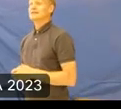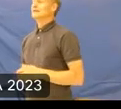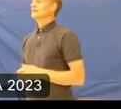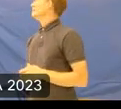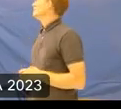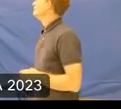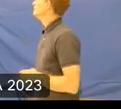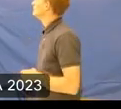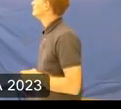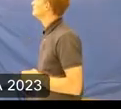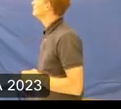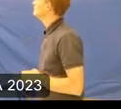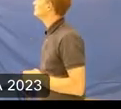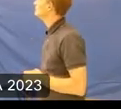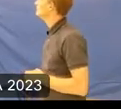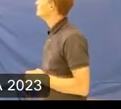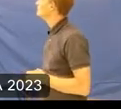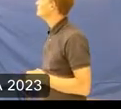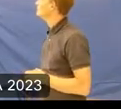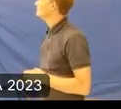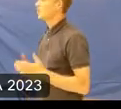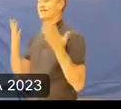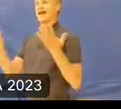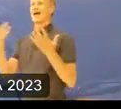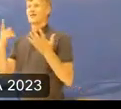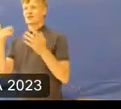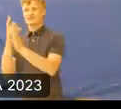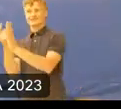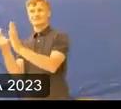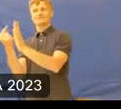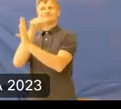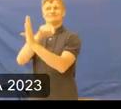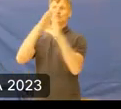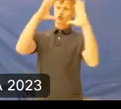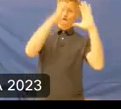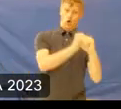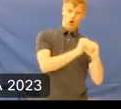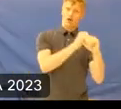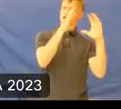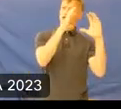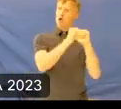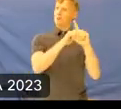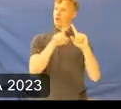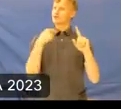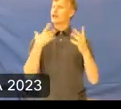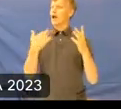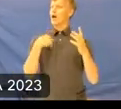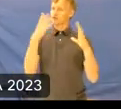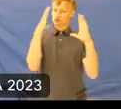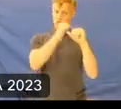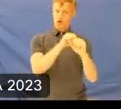issues, but now there's also dark energy. So dark energy is